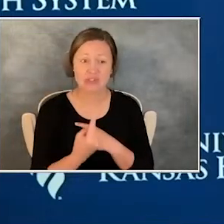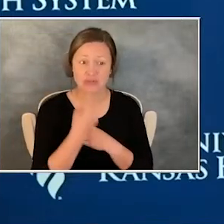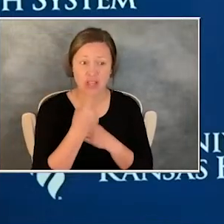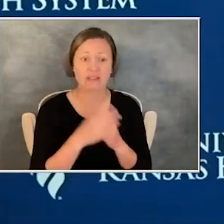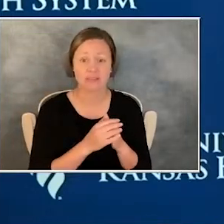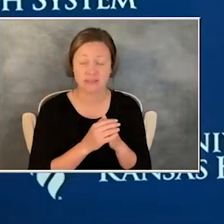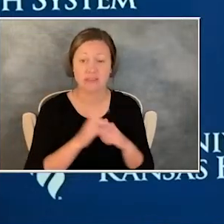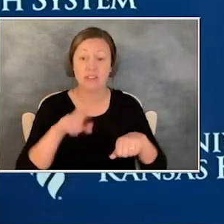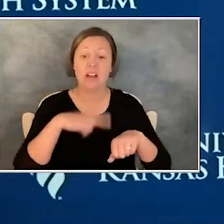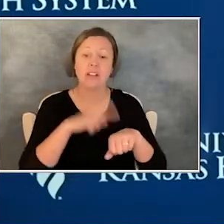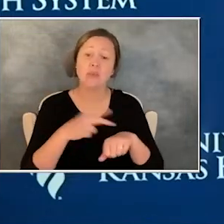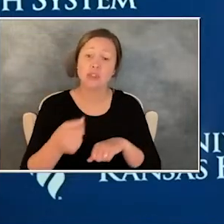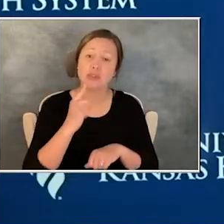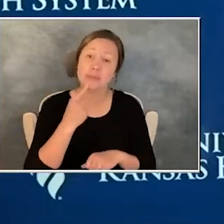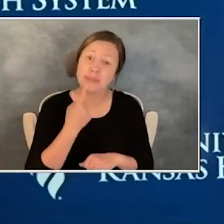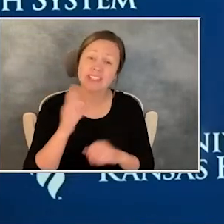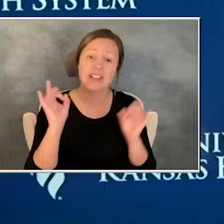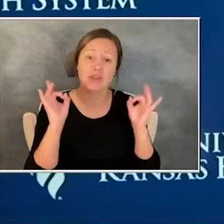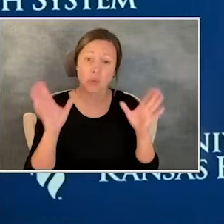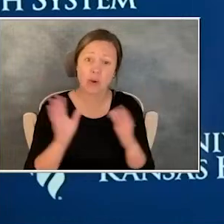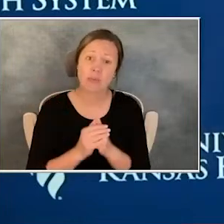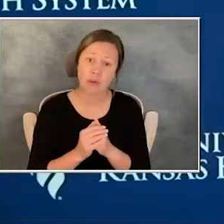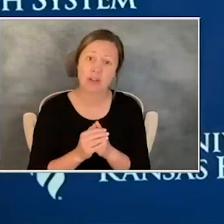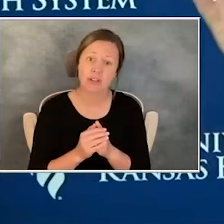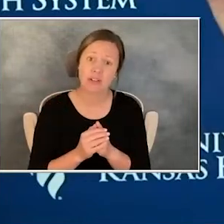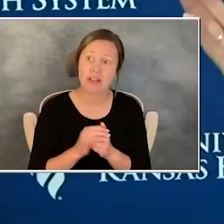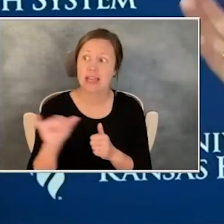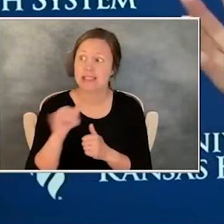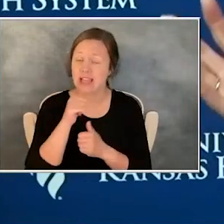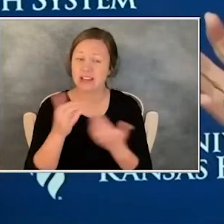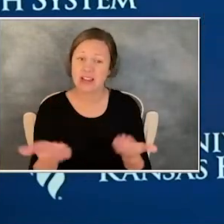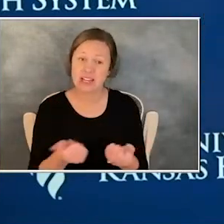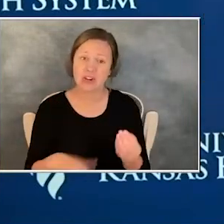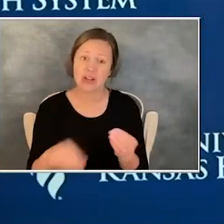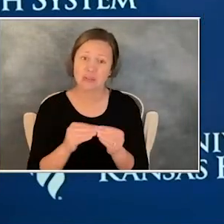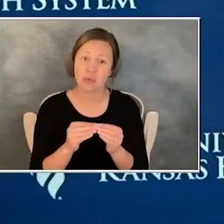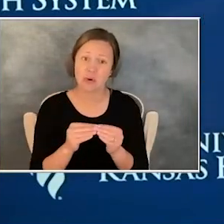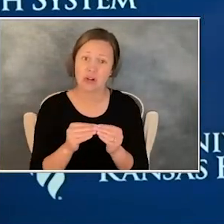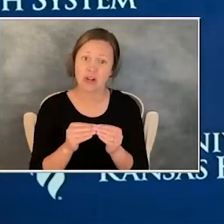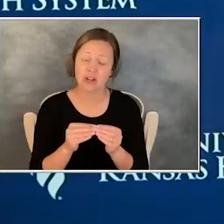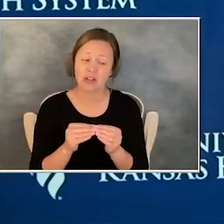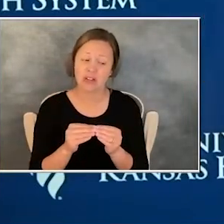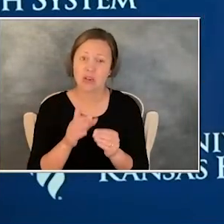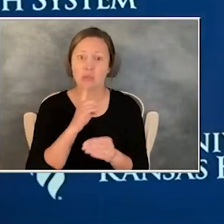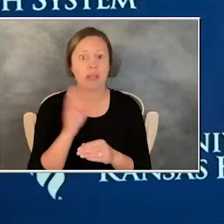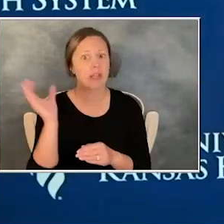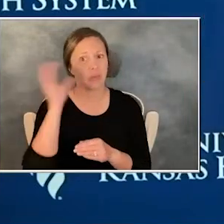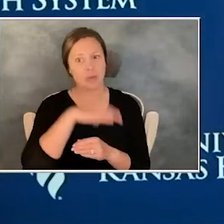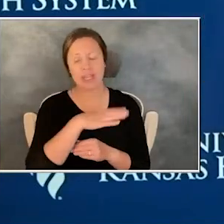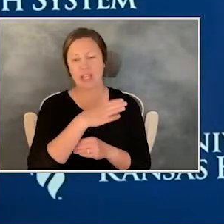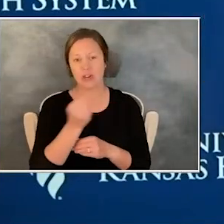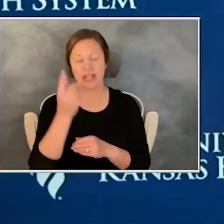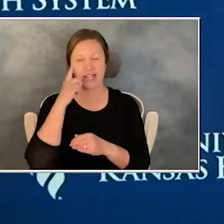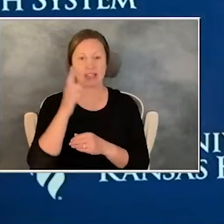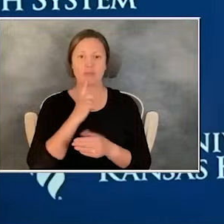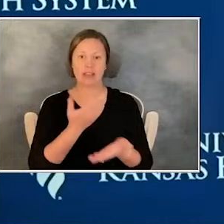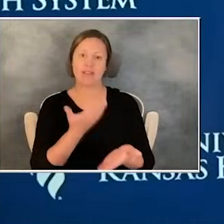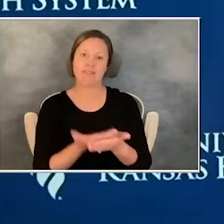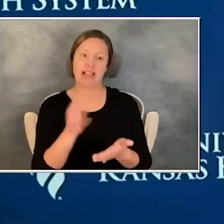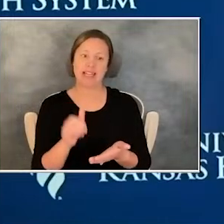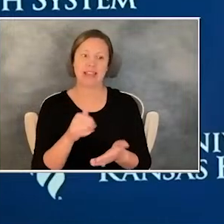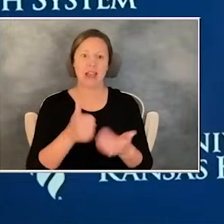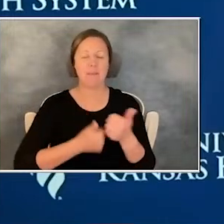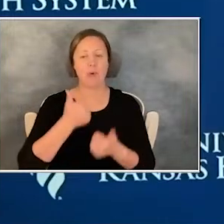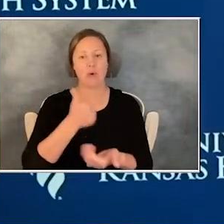horrible. It's like they're not here anymore, yet they're still walking around in their body. It's weird, and I think to validate that is the most helpful thing you can